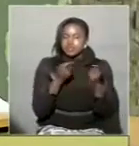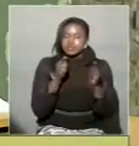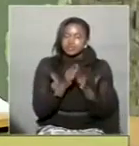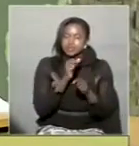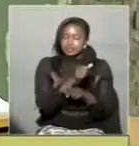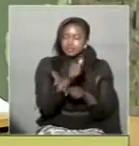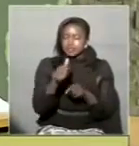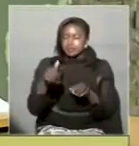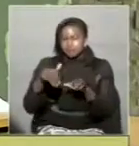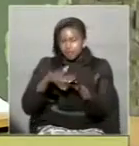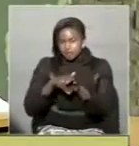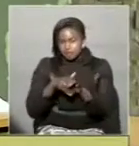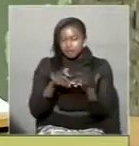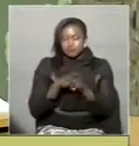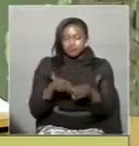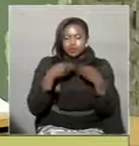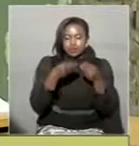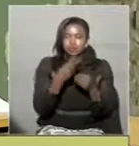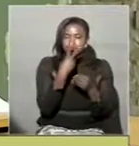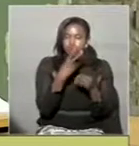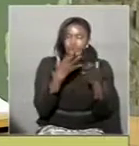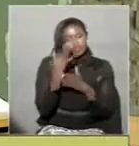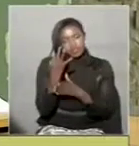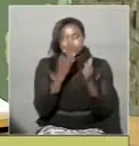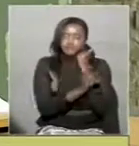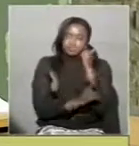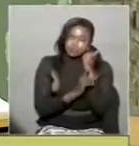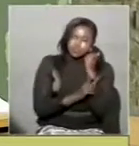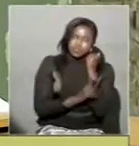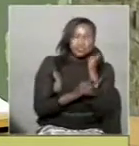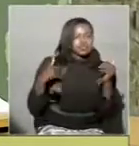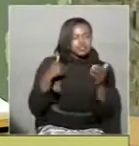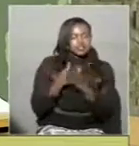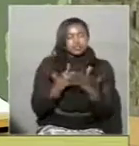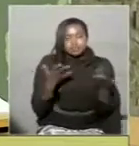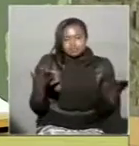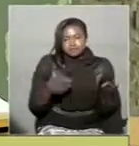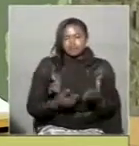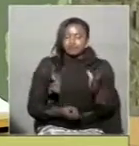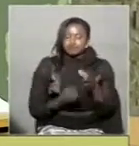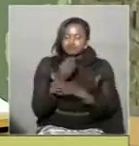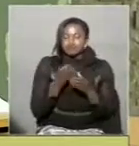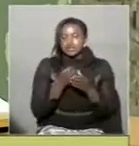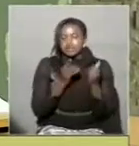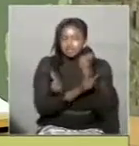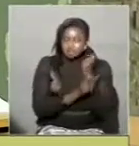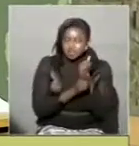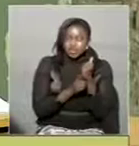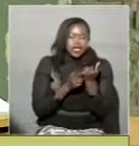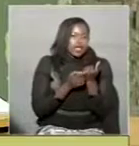our members 2 districts or 3. You know, we have been producing more districts, so every time they increase, the numbers